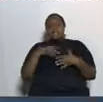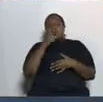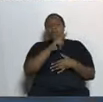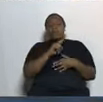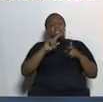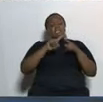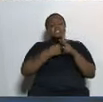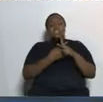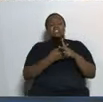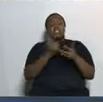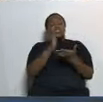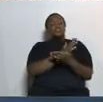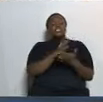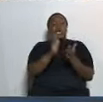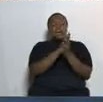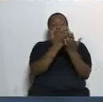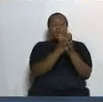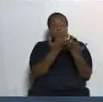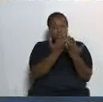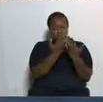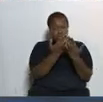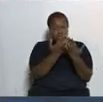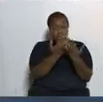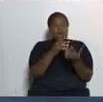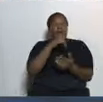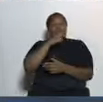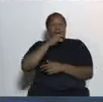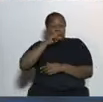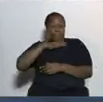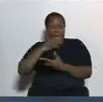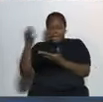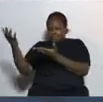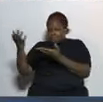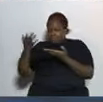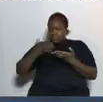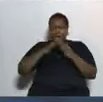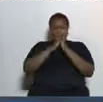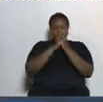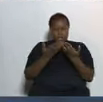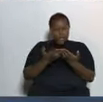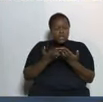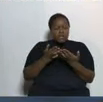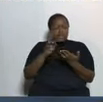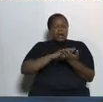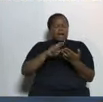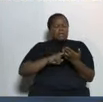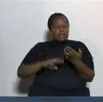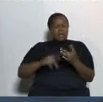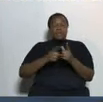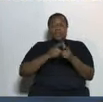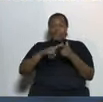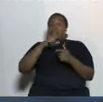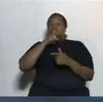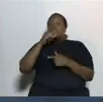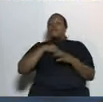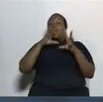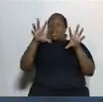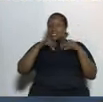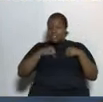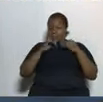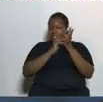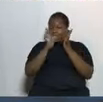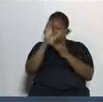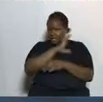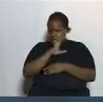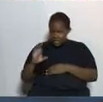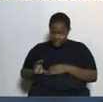with my father. My father would bring that literature home and read it. My father accepted Jesus Christ. He accepted